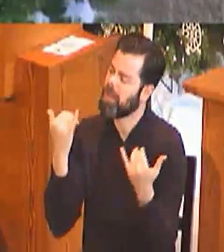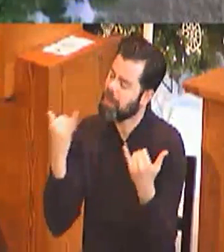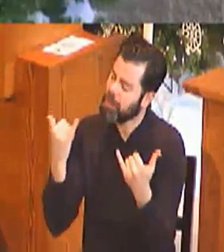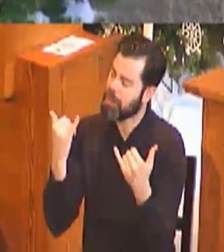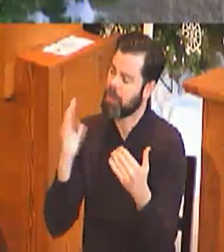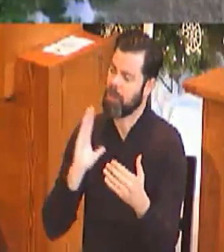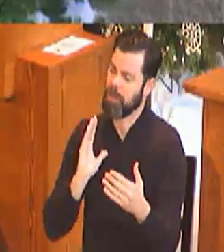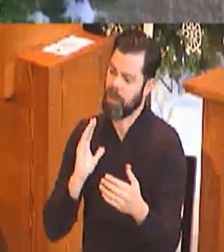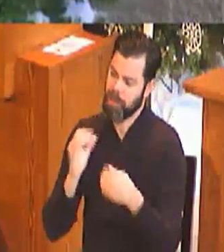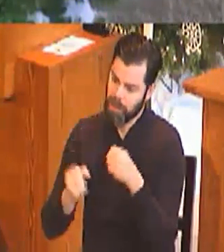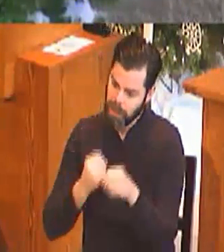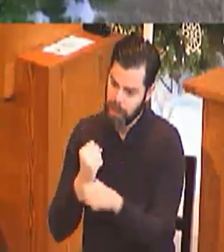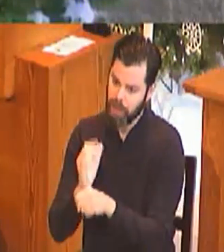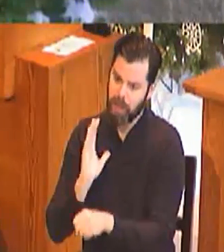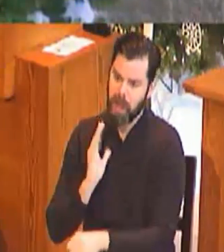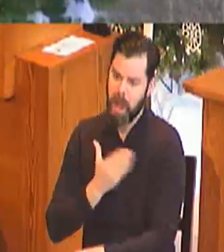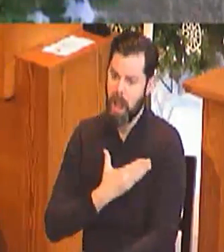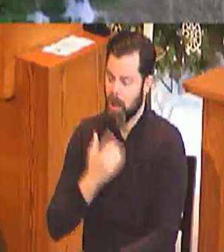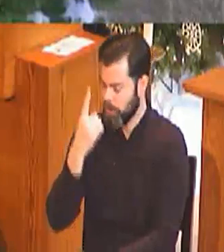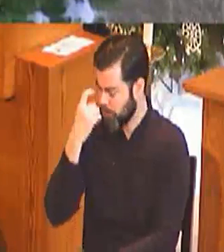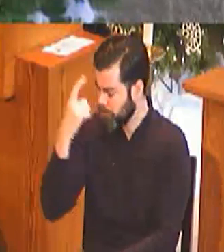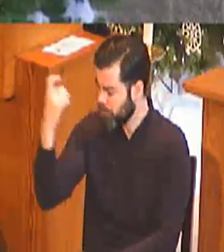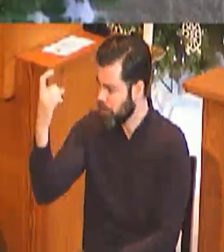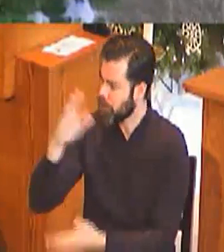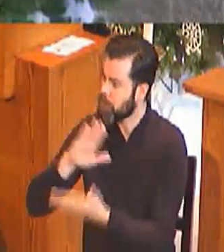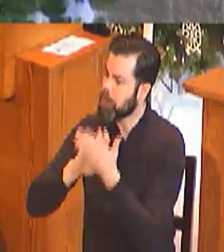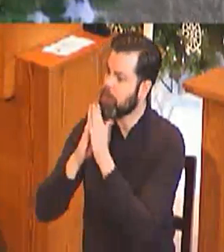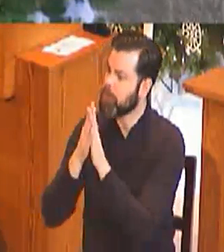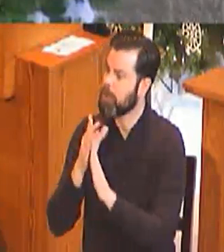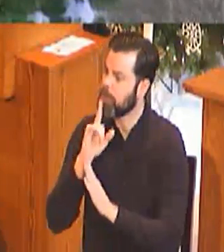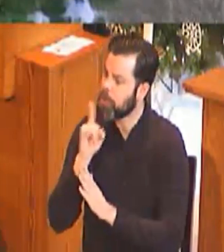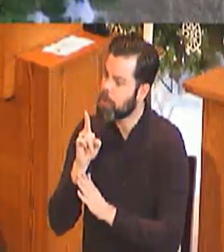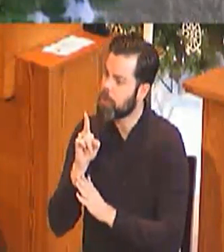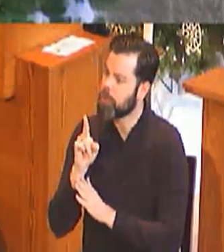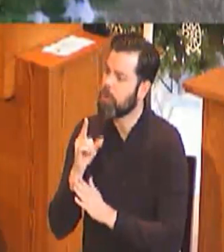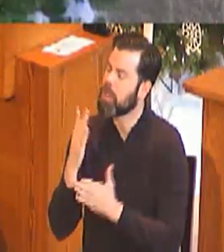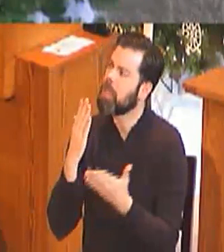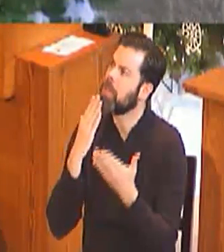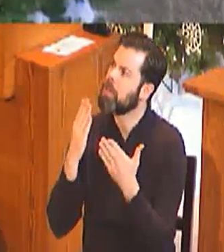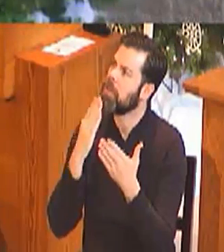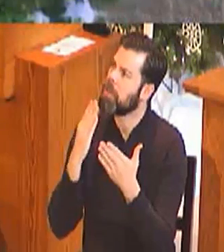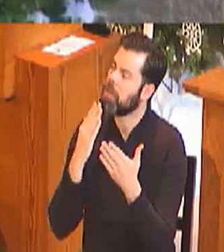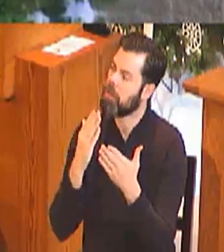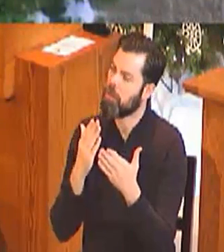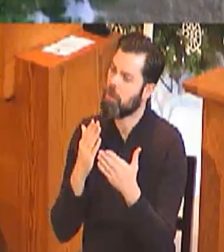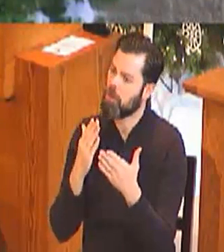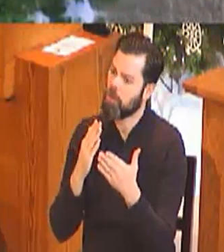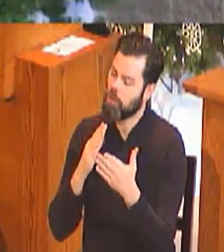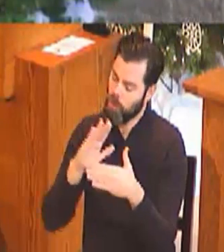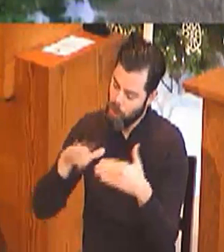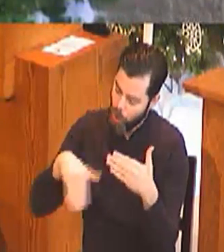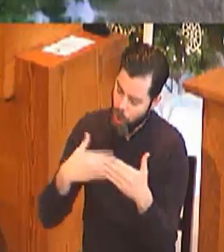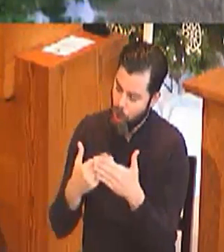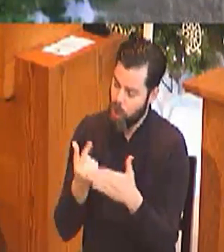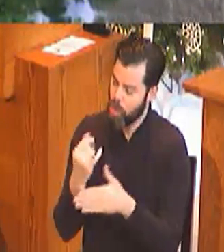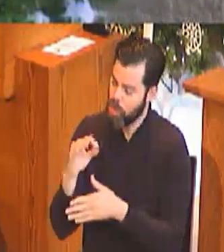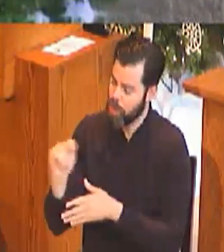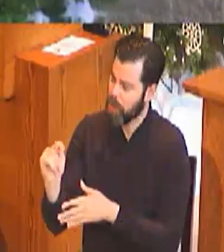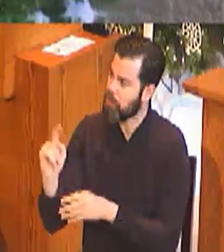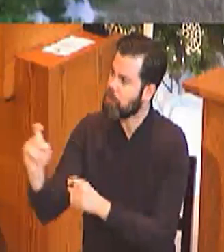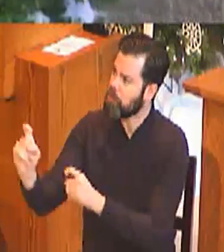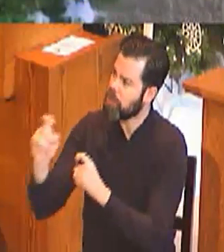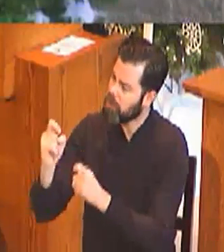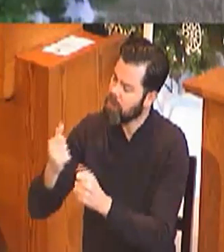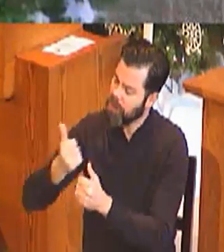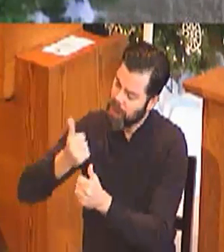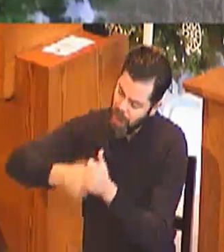our dreams are coming true. We thank you for all of the gifts you shower on us every single second